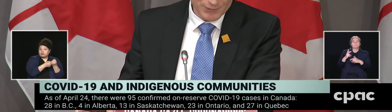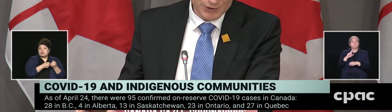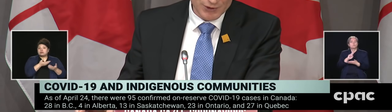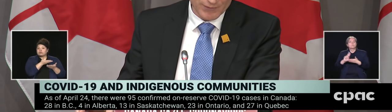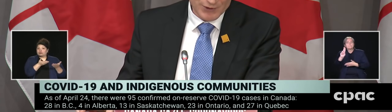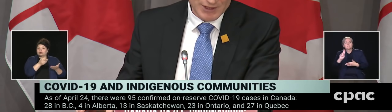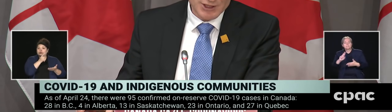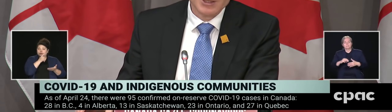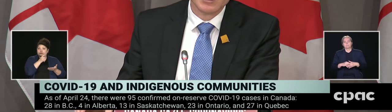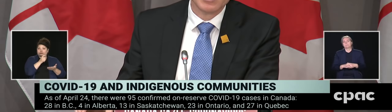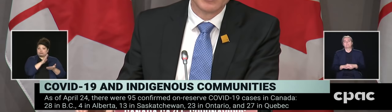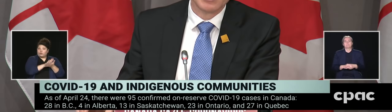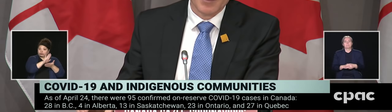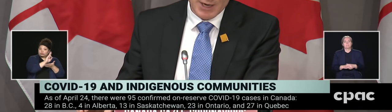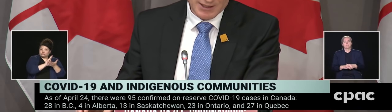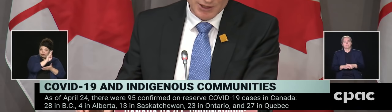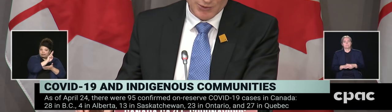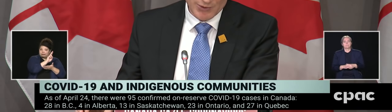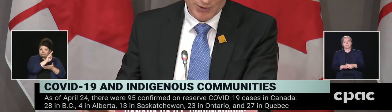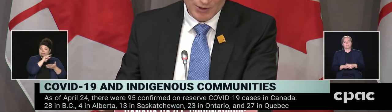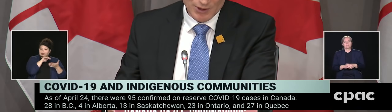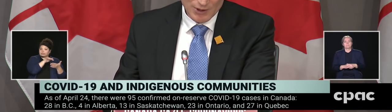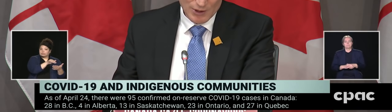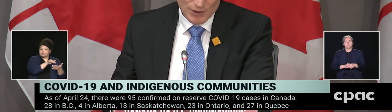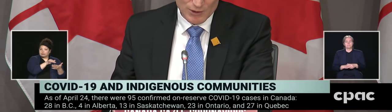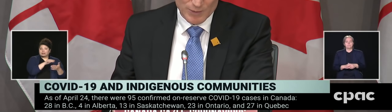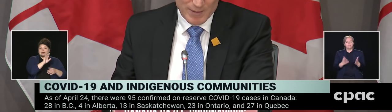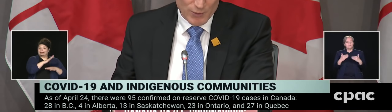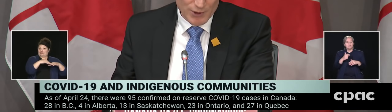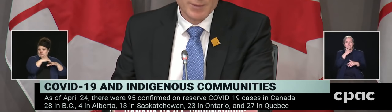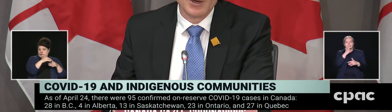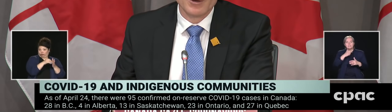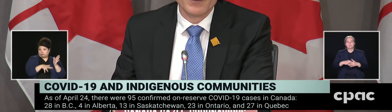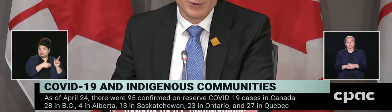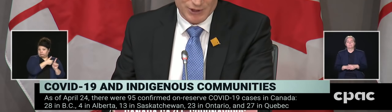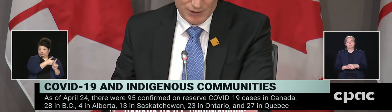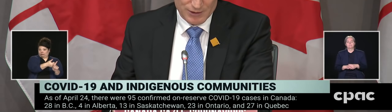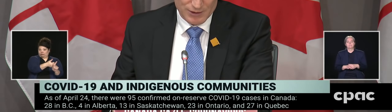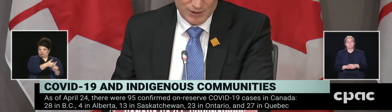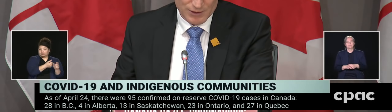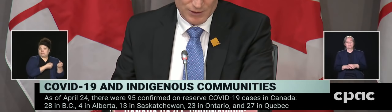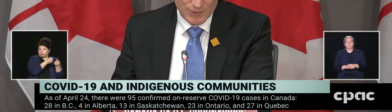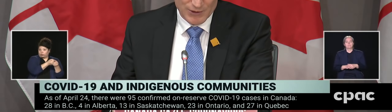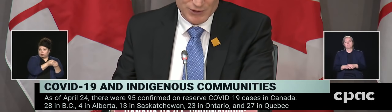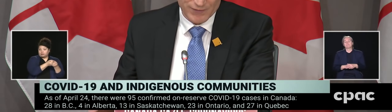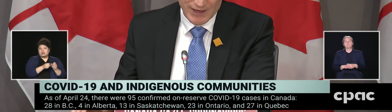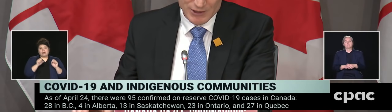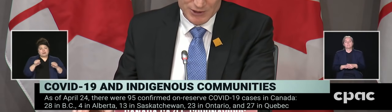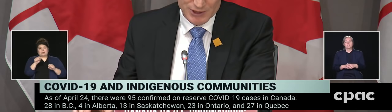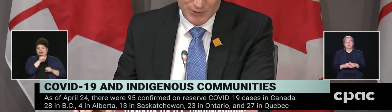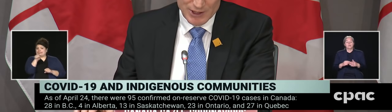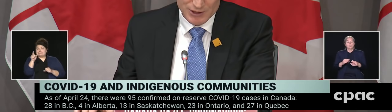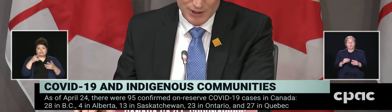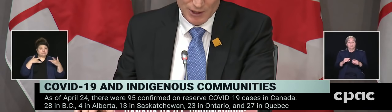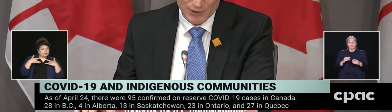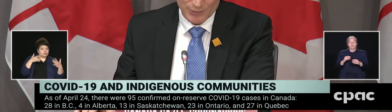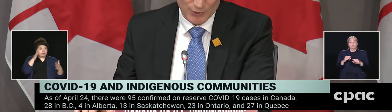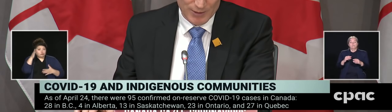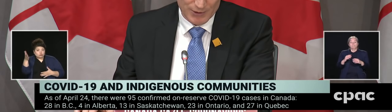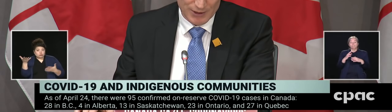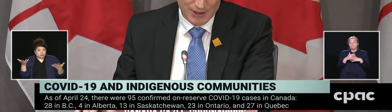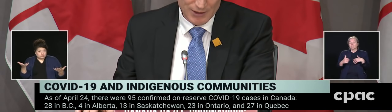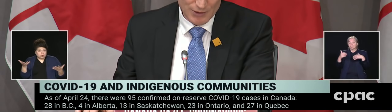autochtones. To the First Nations, Inuit, and Métis youth, you may be worried about your future, whether it's your financial situation,